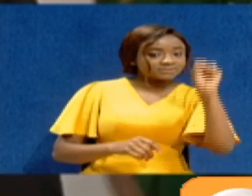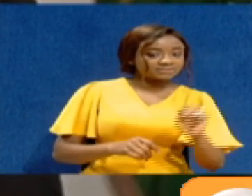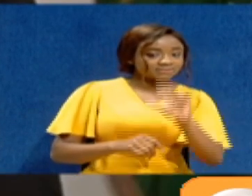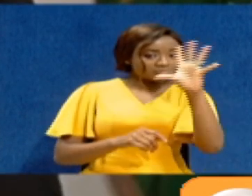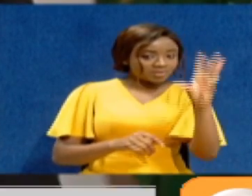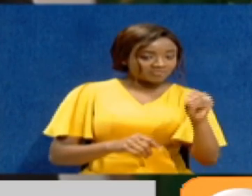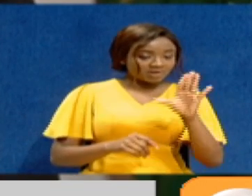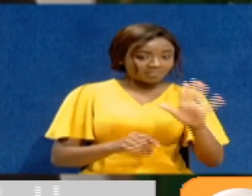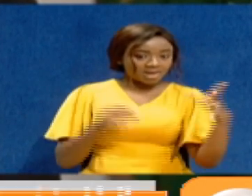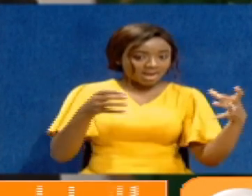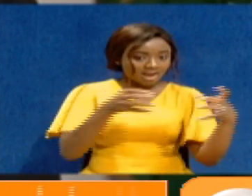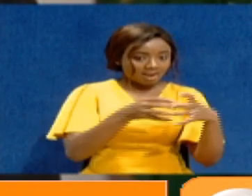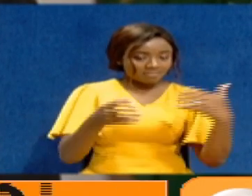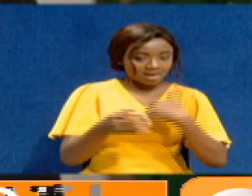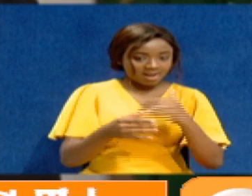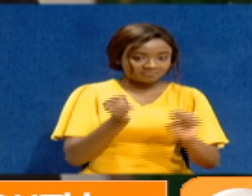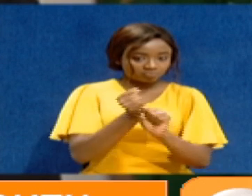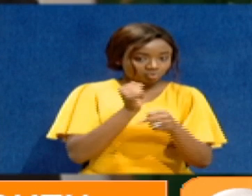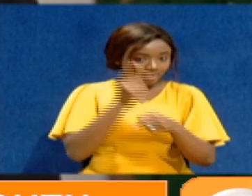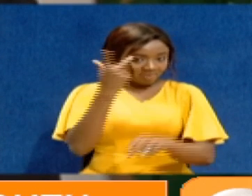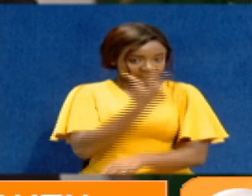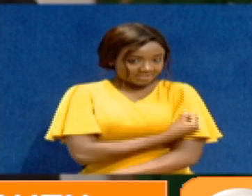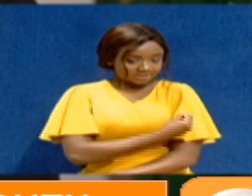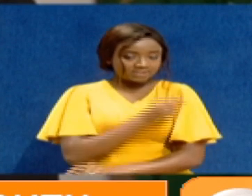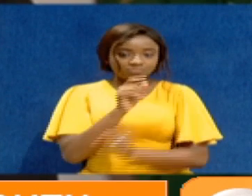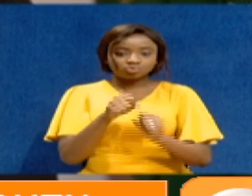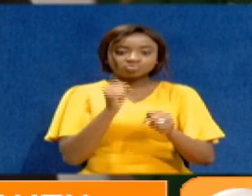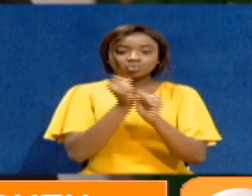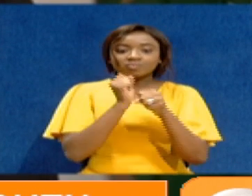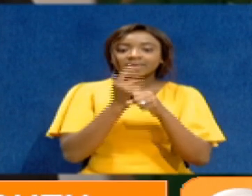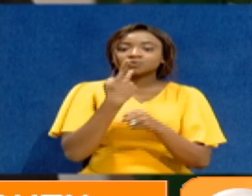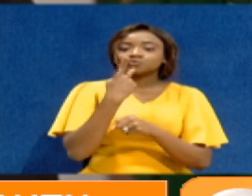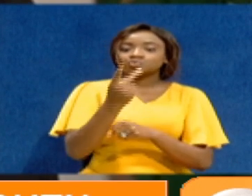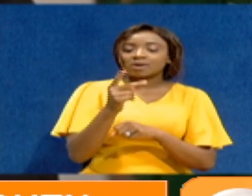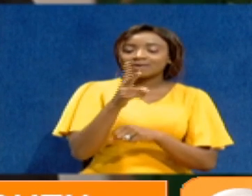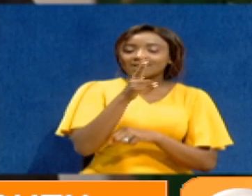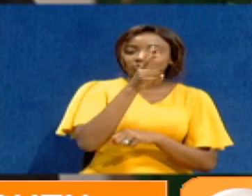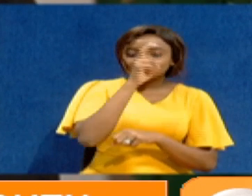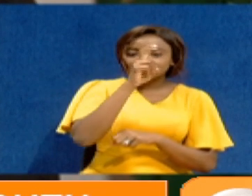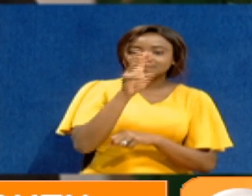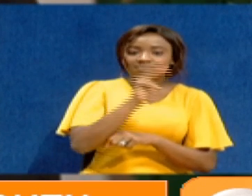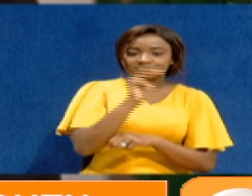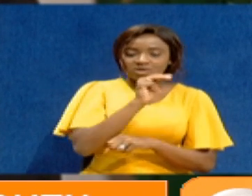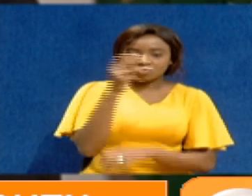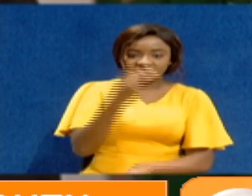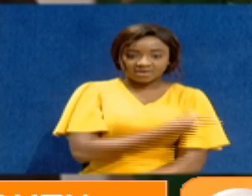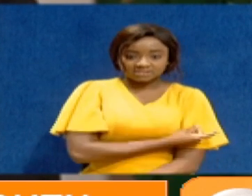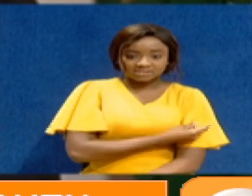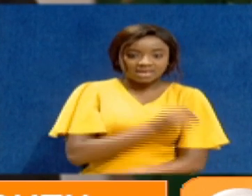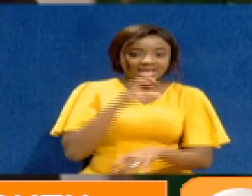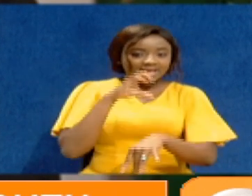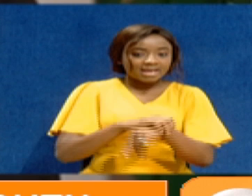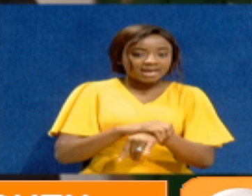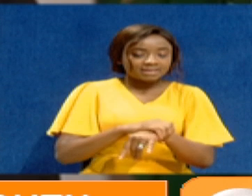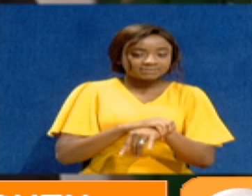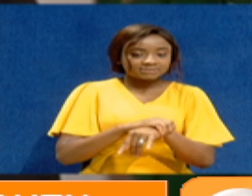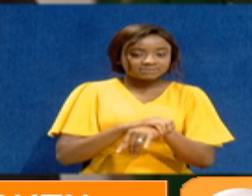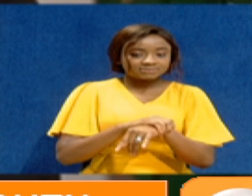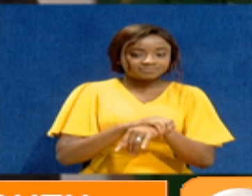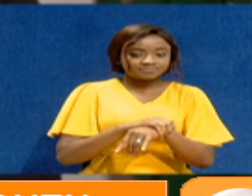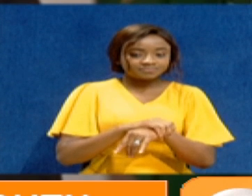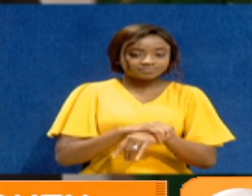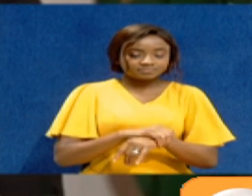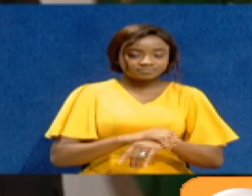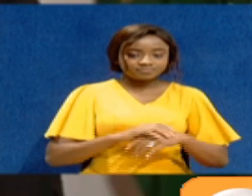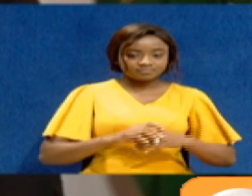example, will make some 220 million doses available following the